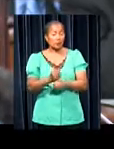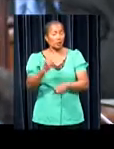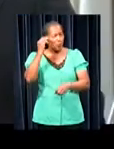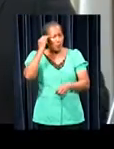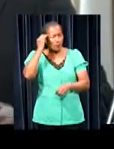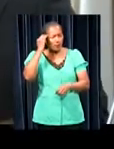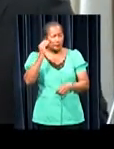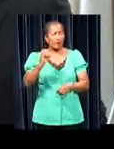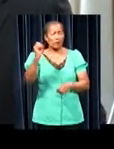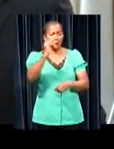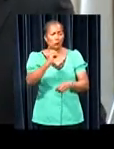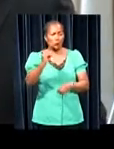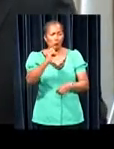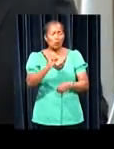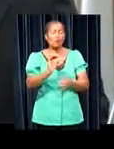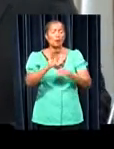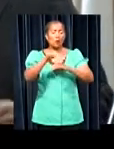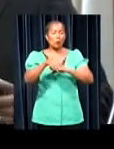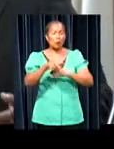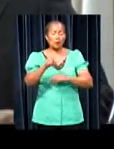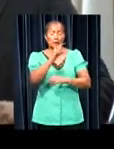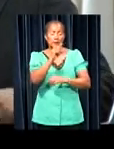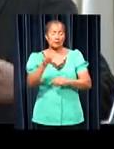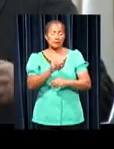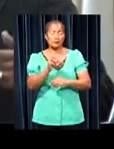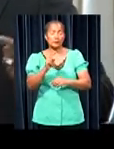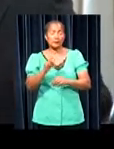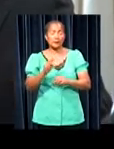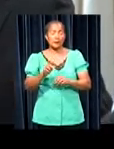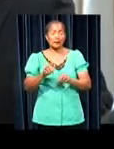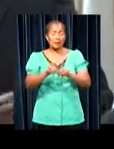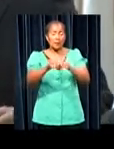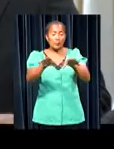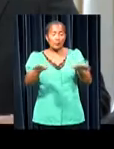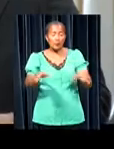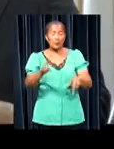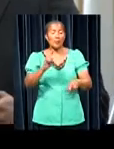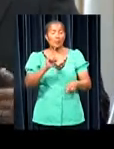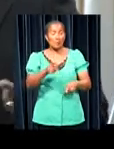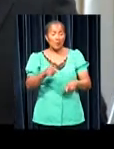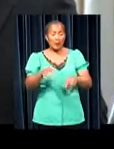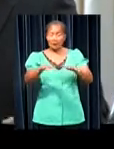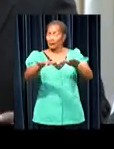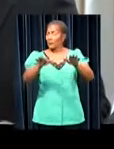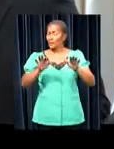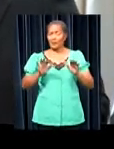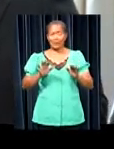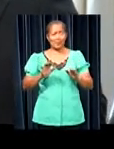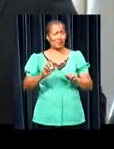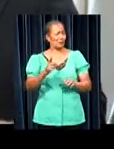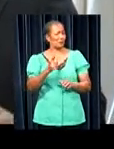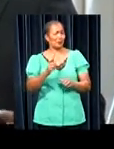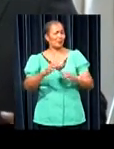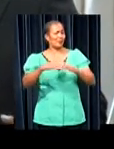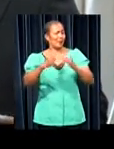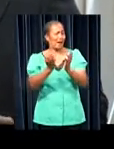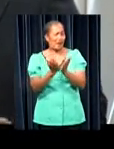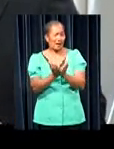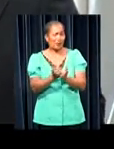been informed since last October on the Zika epidemic, but according to the Parliament, they